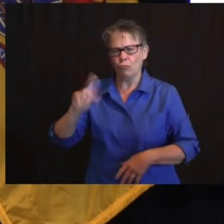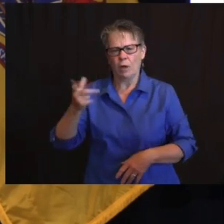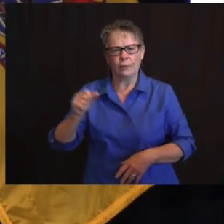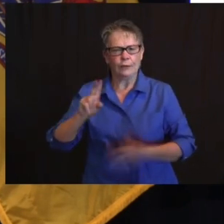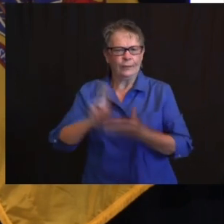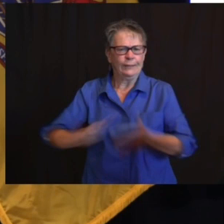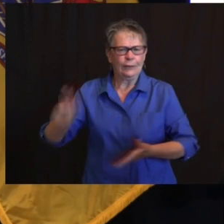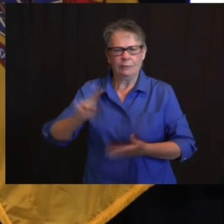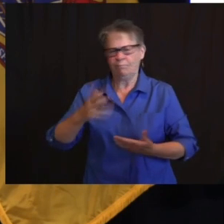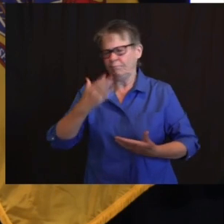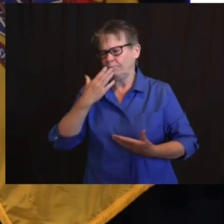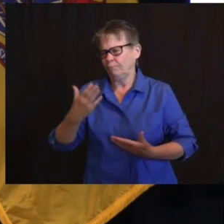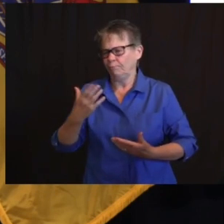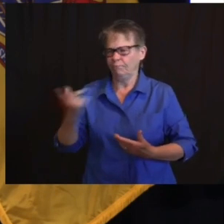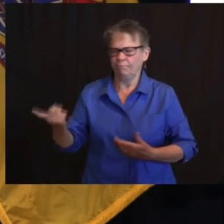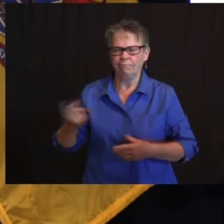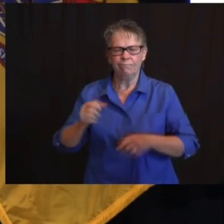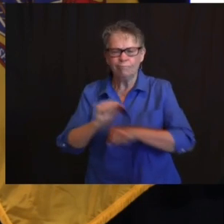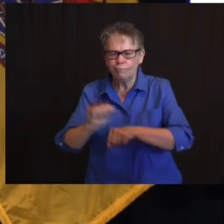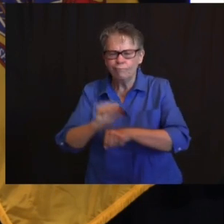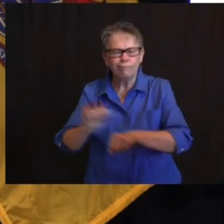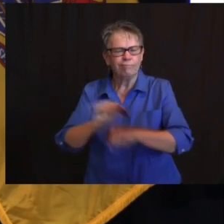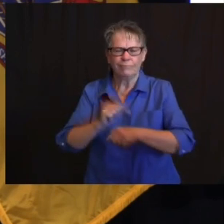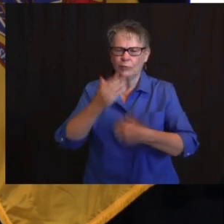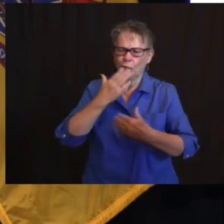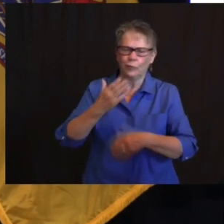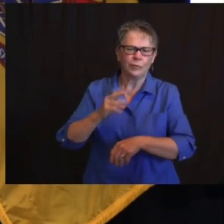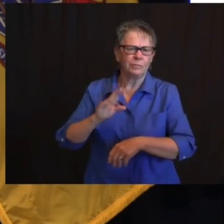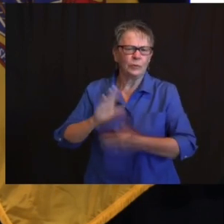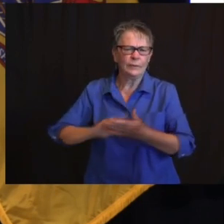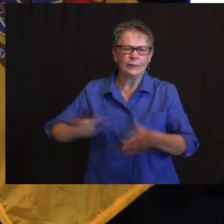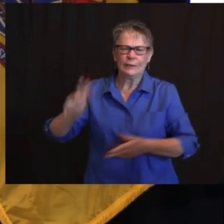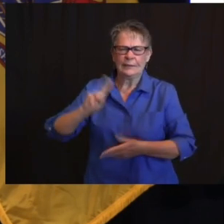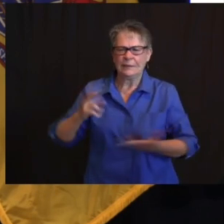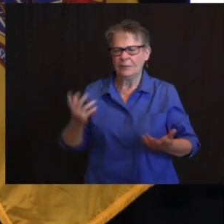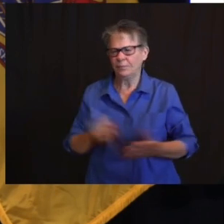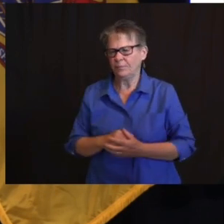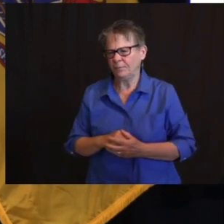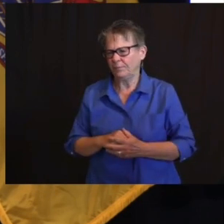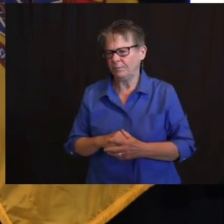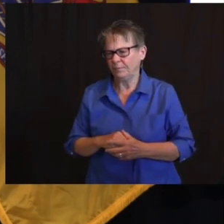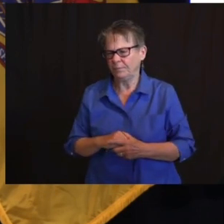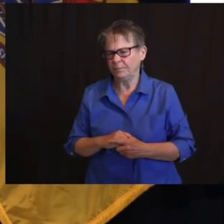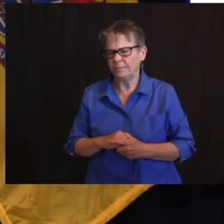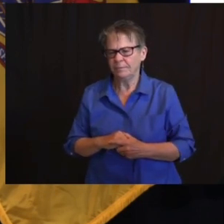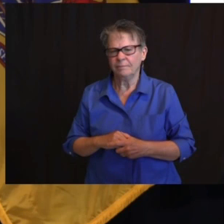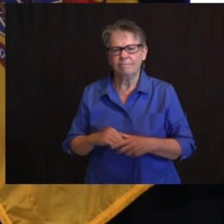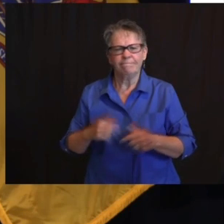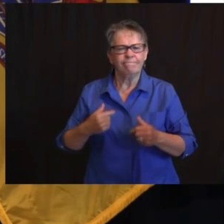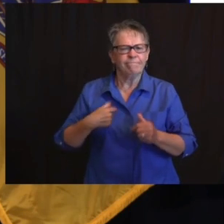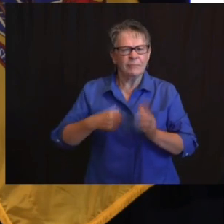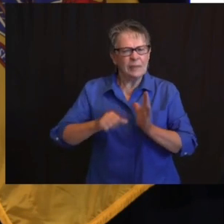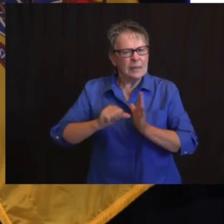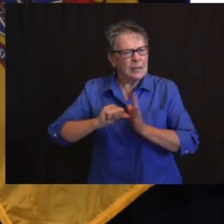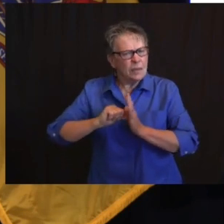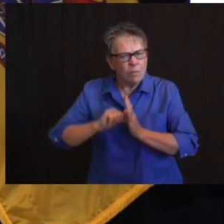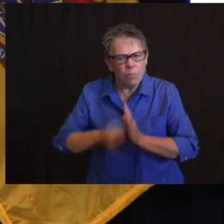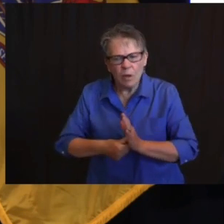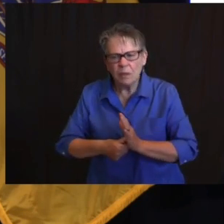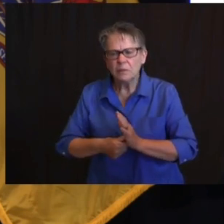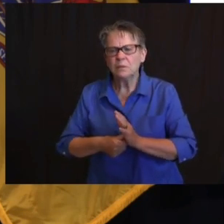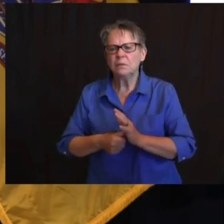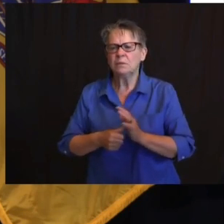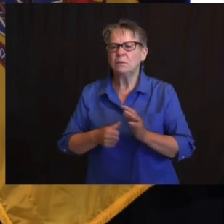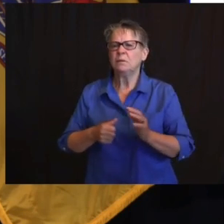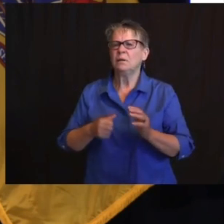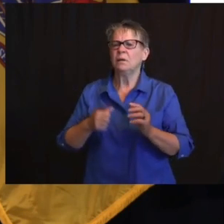but with a particular emphasis on embracing wholeheartedly the great diversity of our state